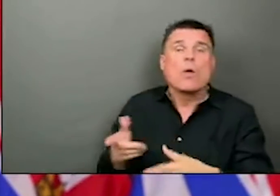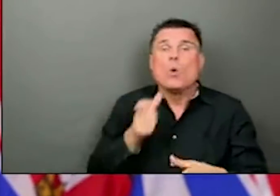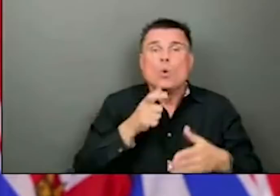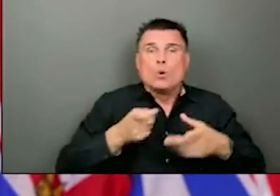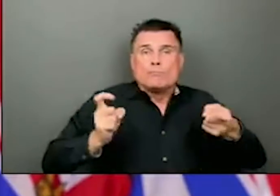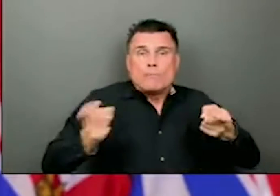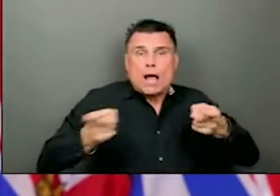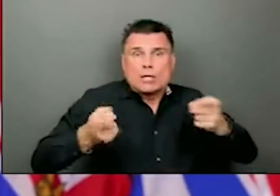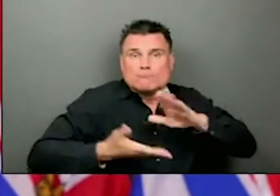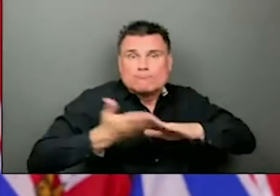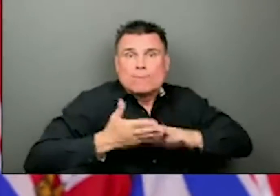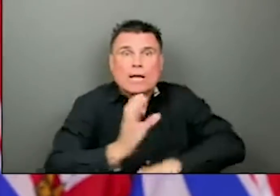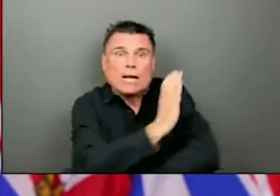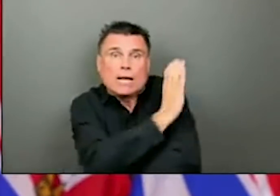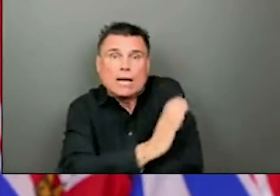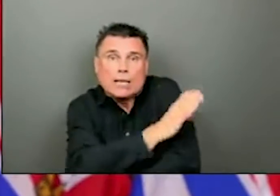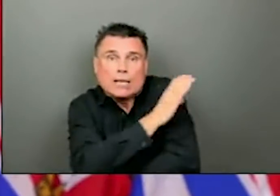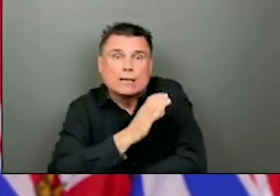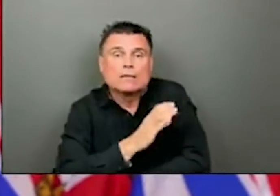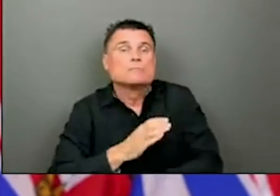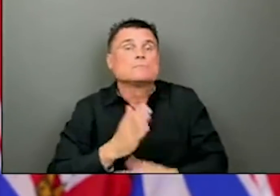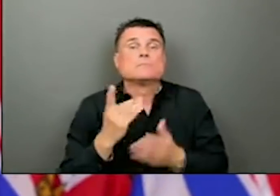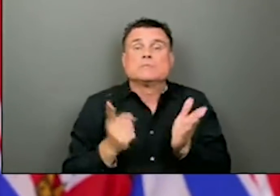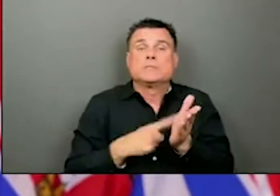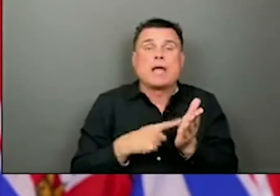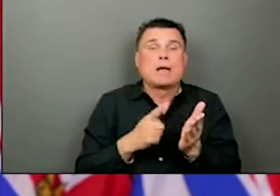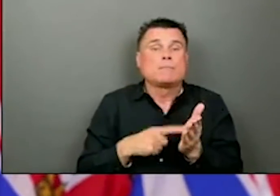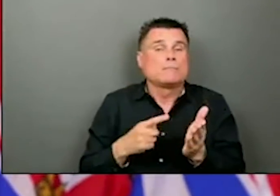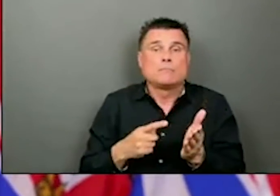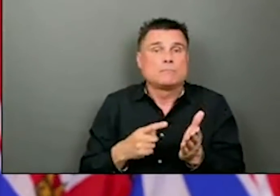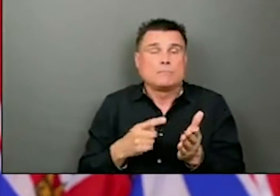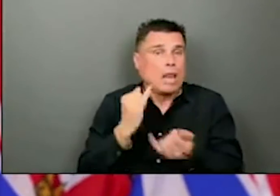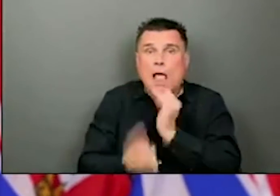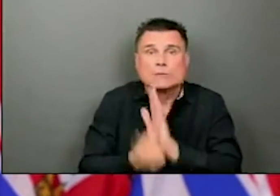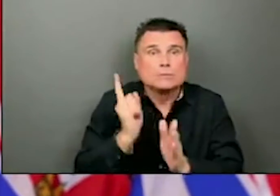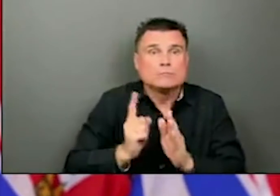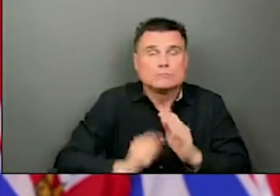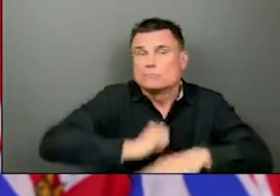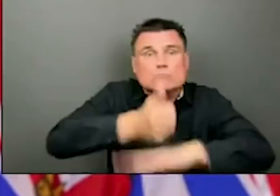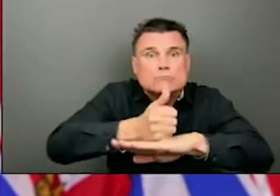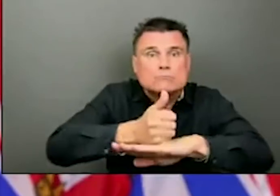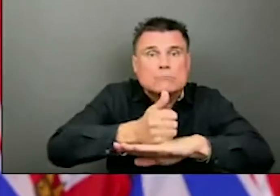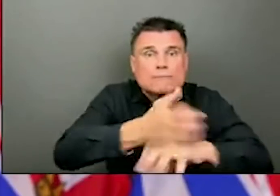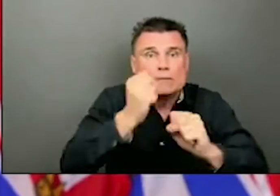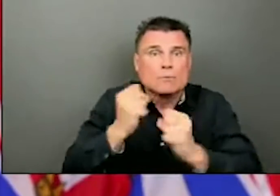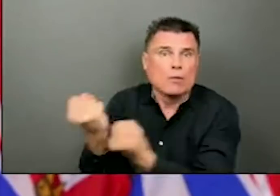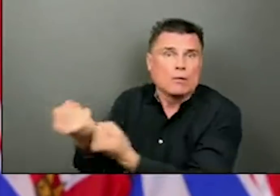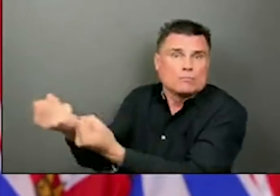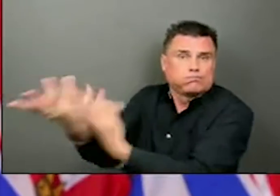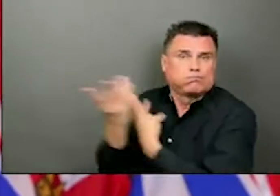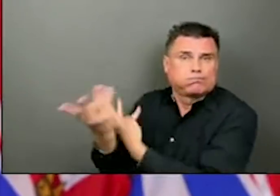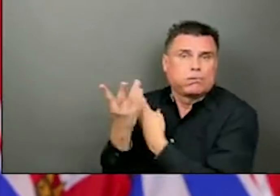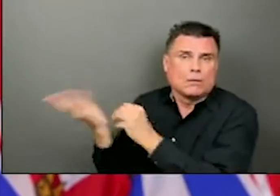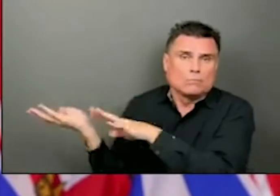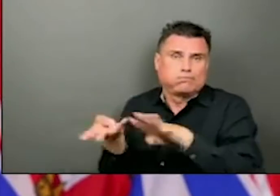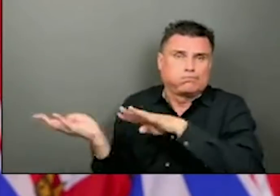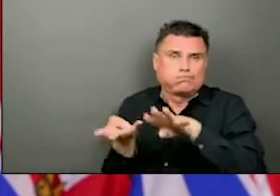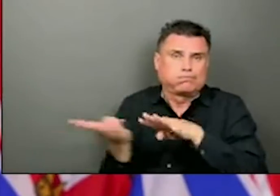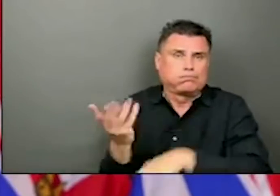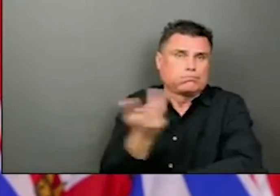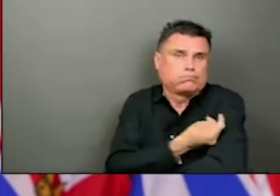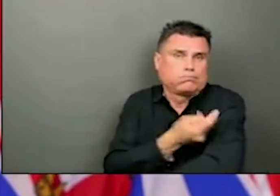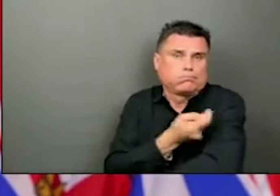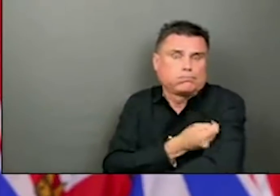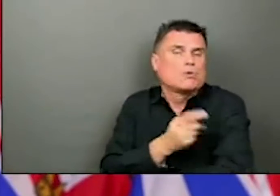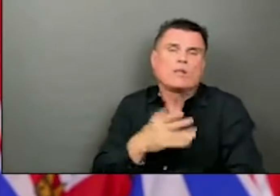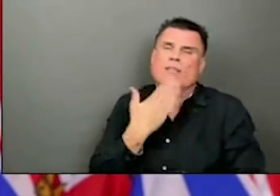about 250 people in a short period of time, and we are looking at those kind of decisions strategically to